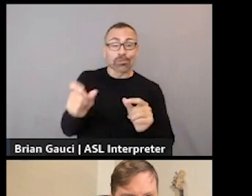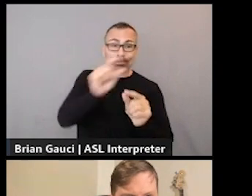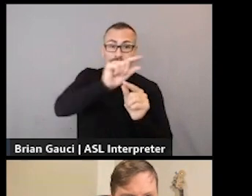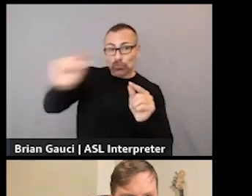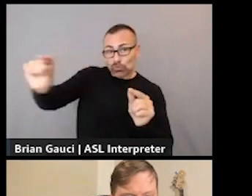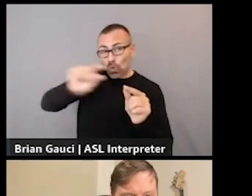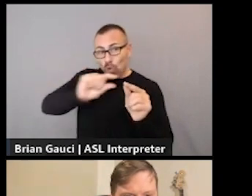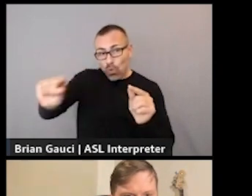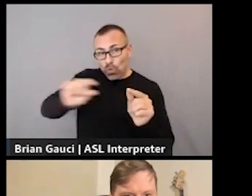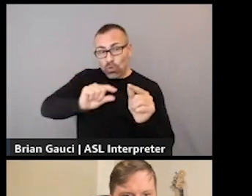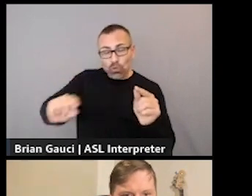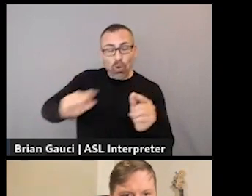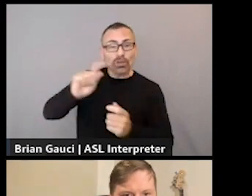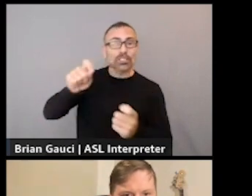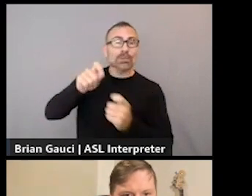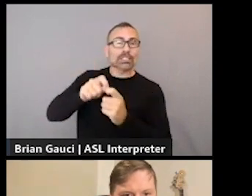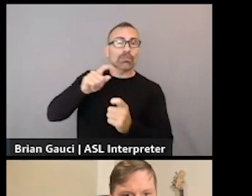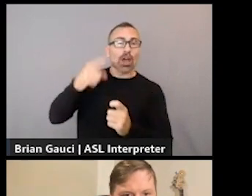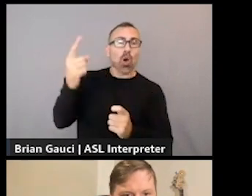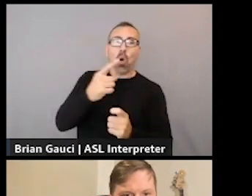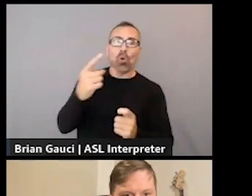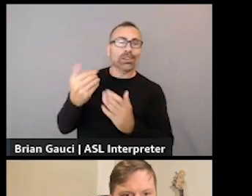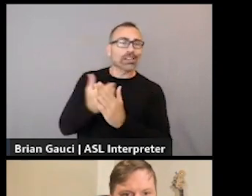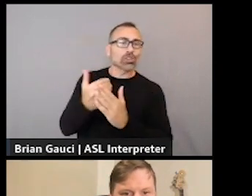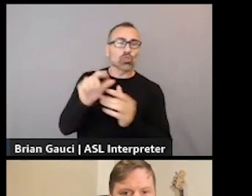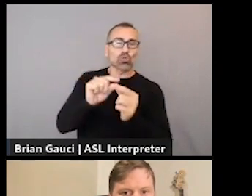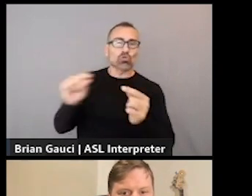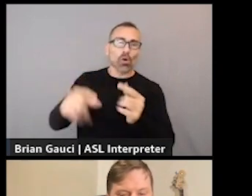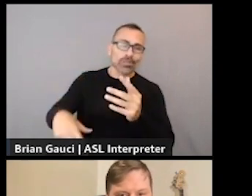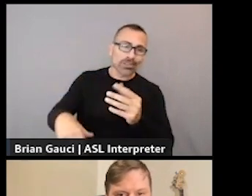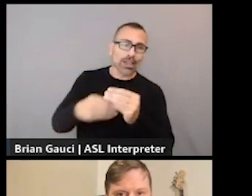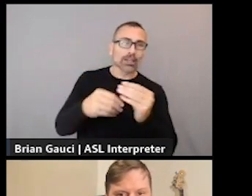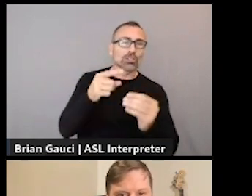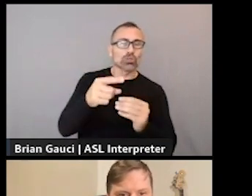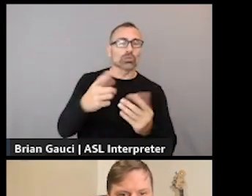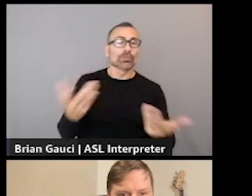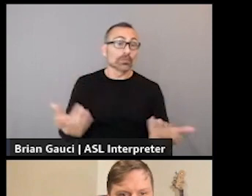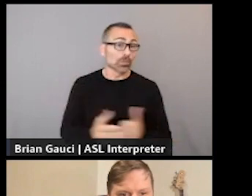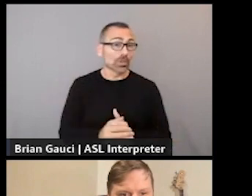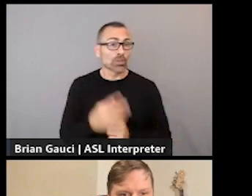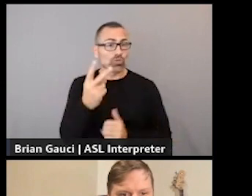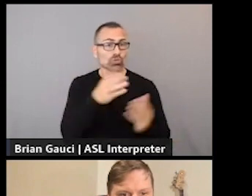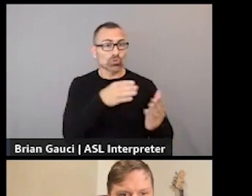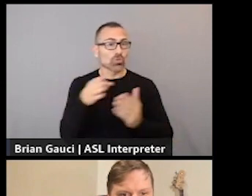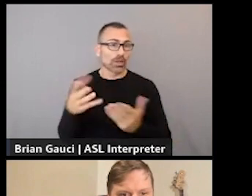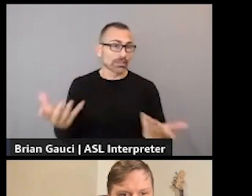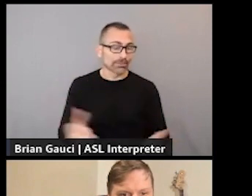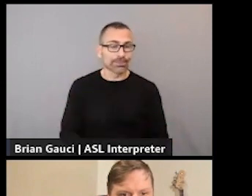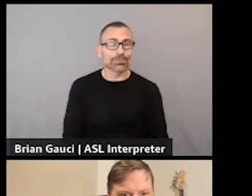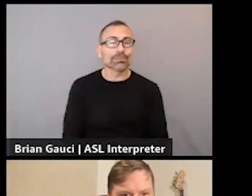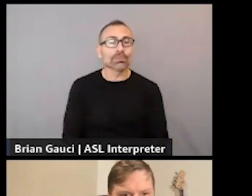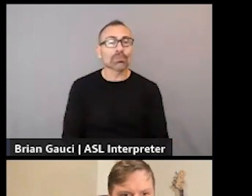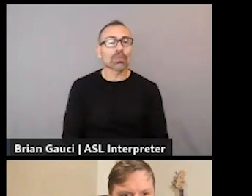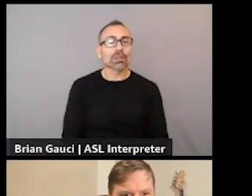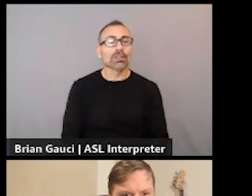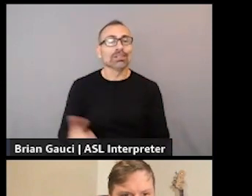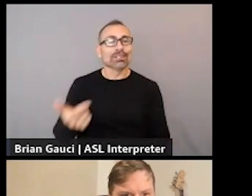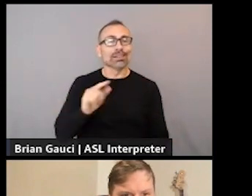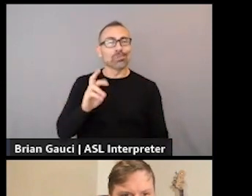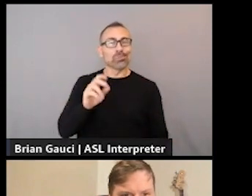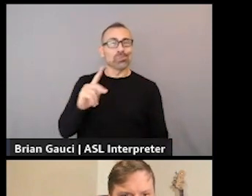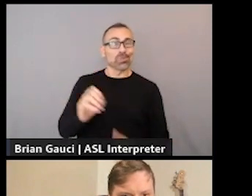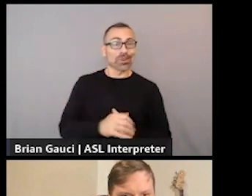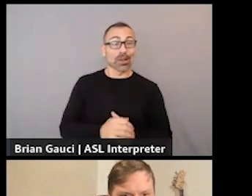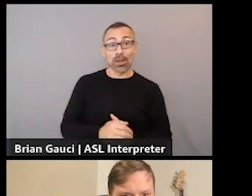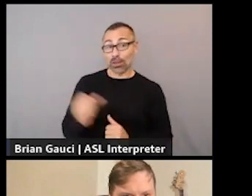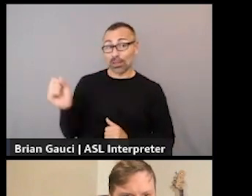the crawler at to only crawl the new rows that you added to the data set. So it's two ways to think about that. And just to go back to the event ones as